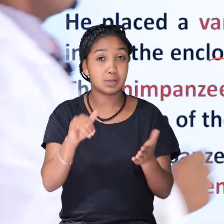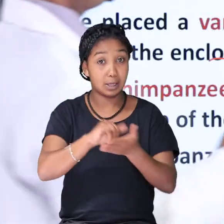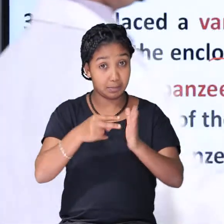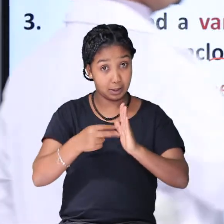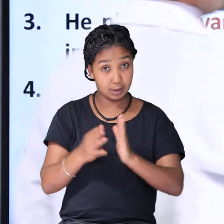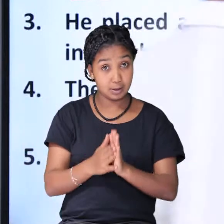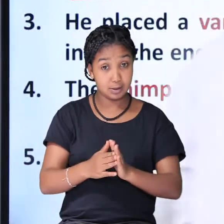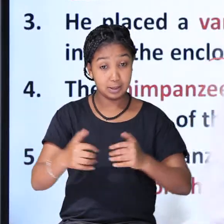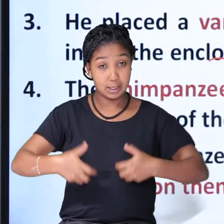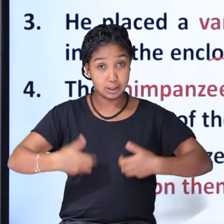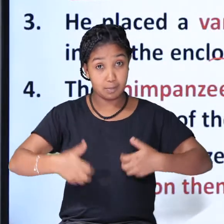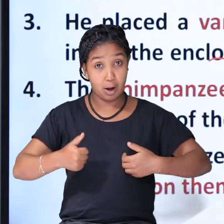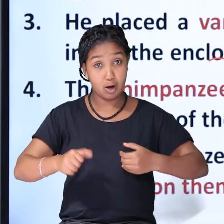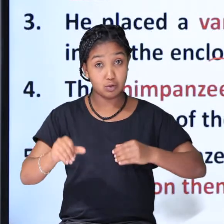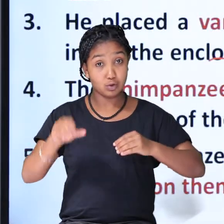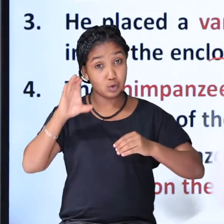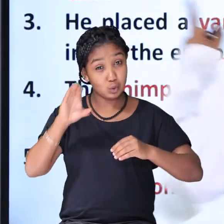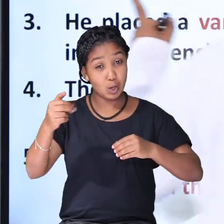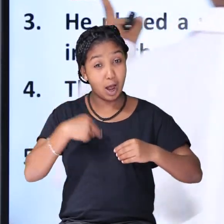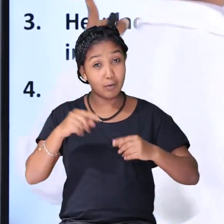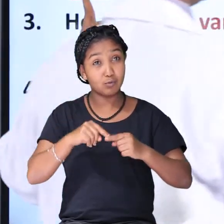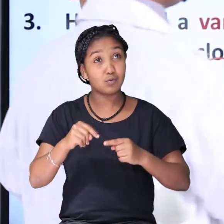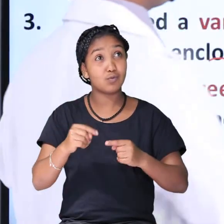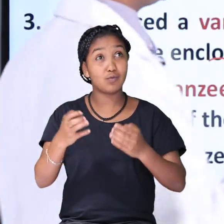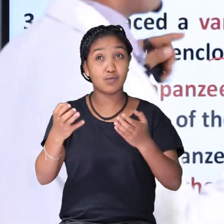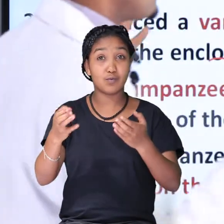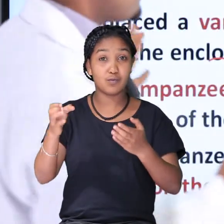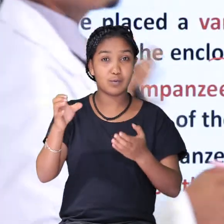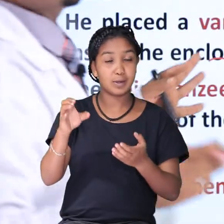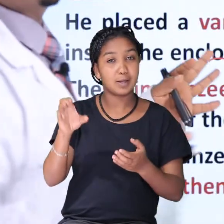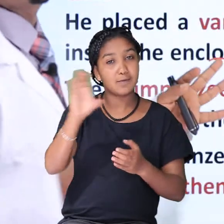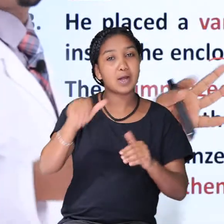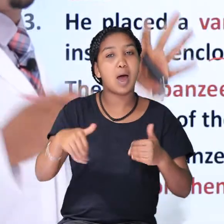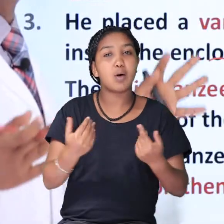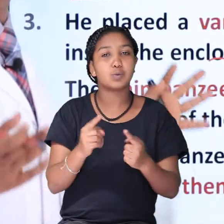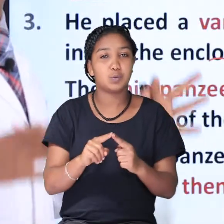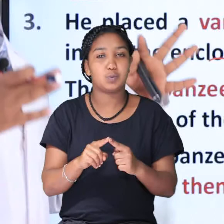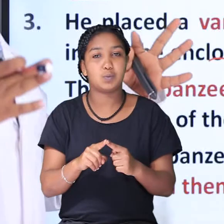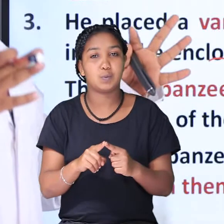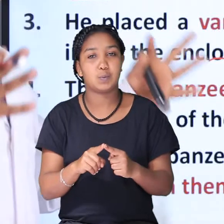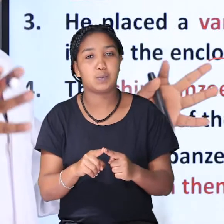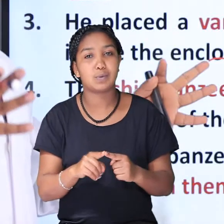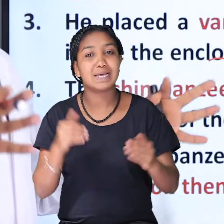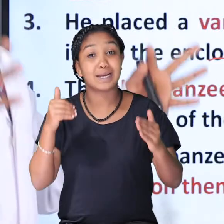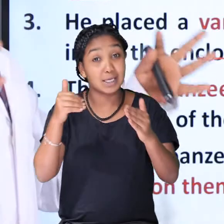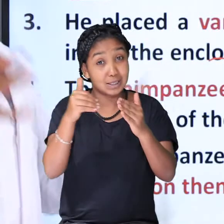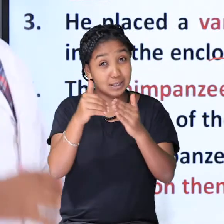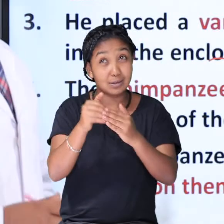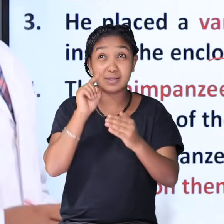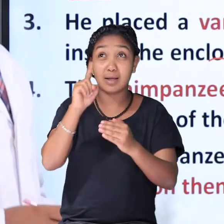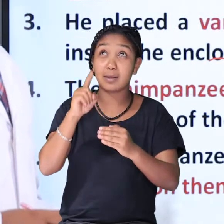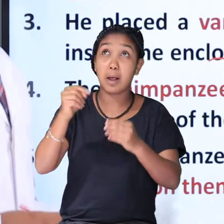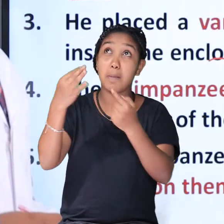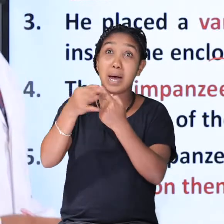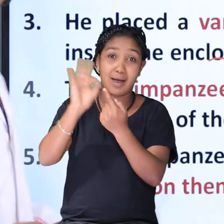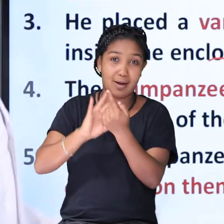means the chimpanzee should have to find out how to reach that banana.